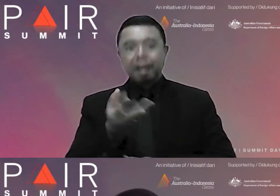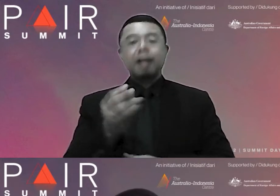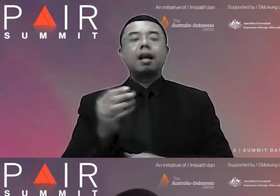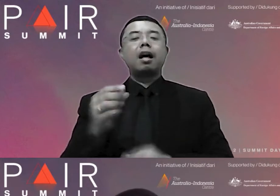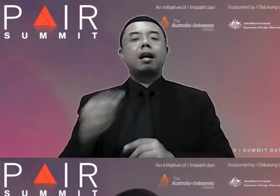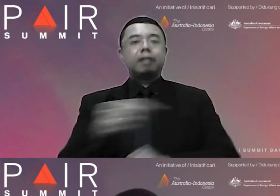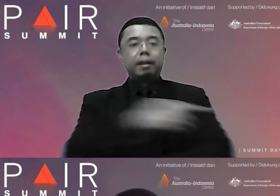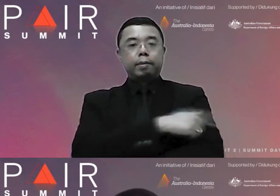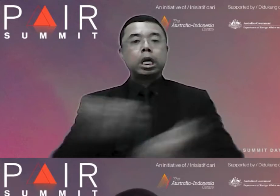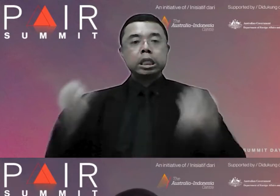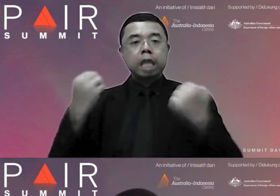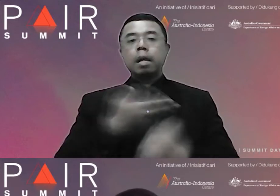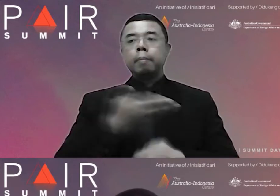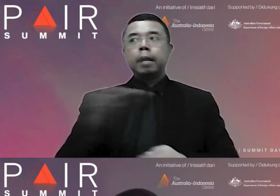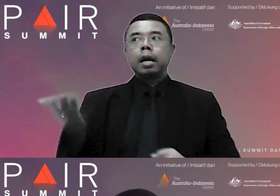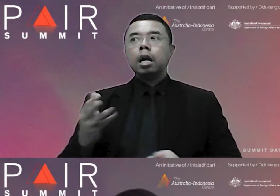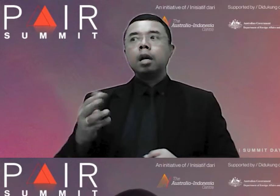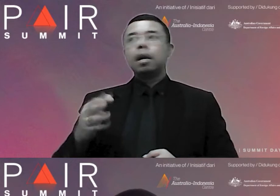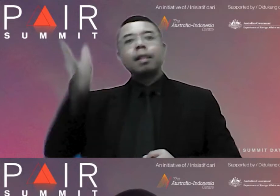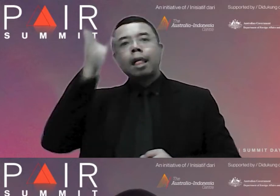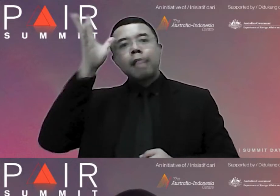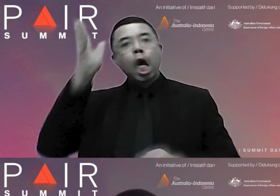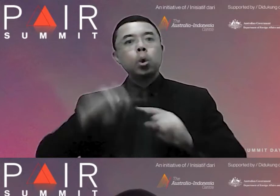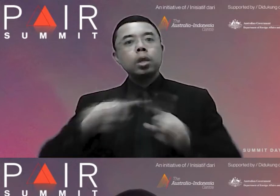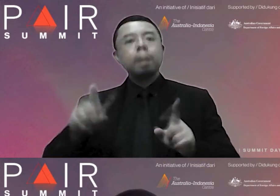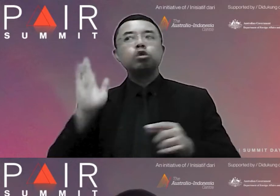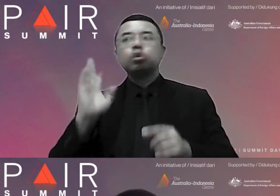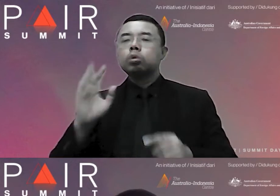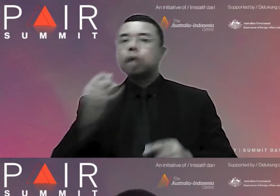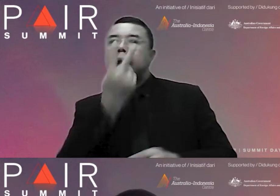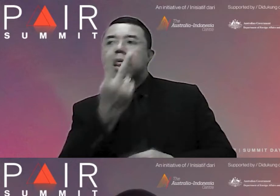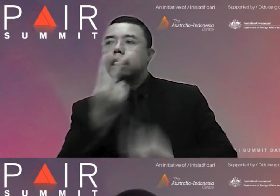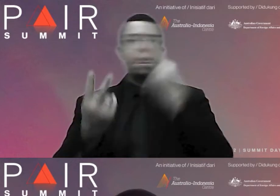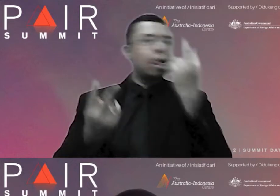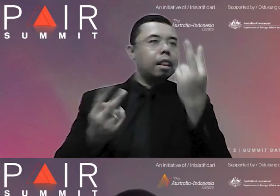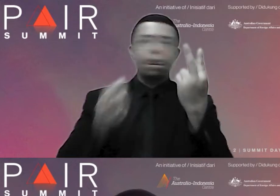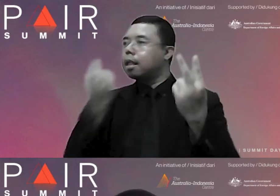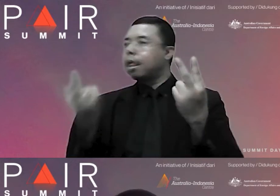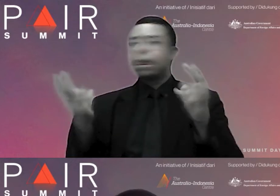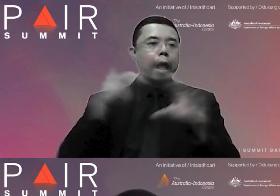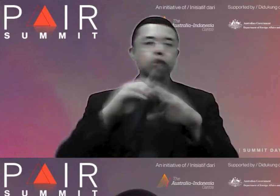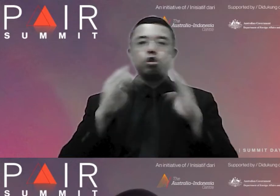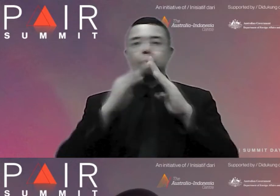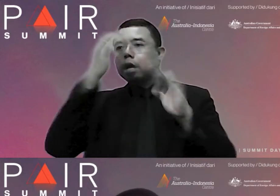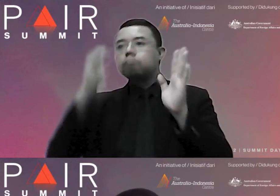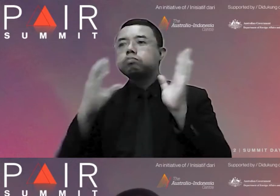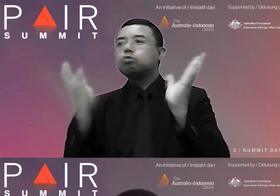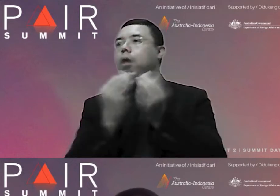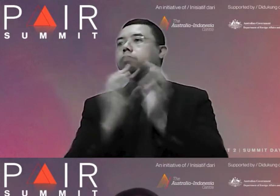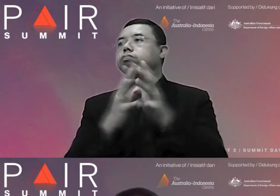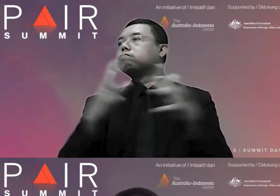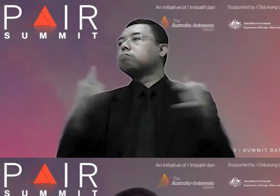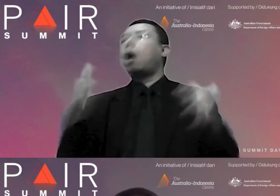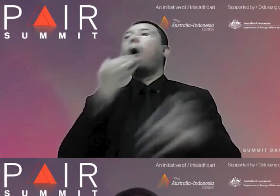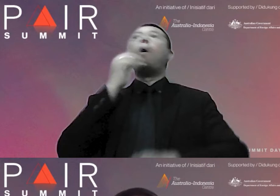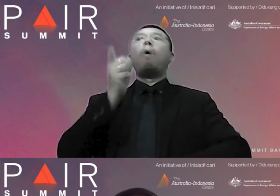of people get admitted, surge, then they said, okay, this is this kind of serious. We need to really take care seriously about all the procedures, all